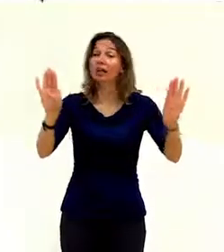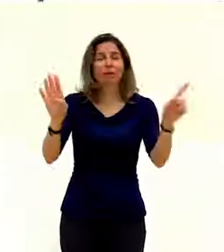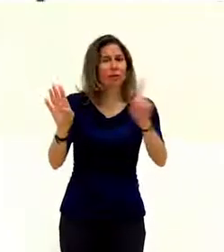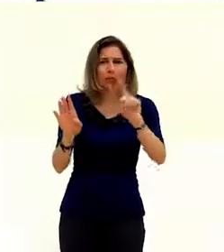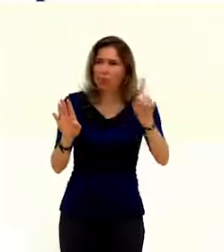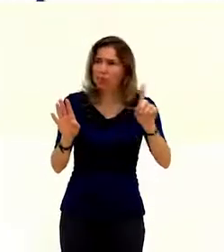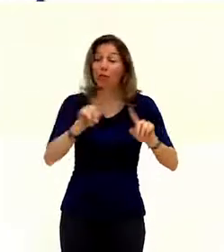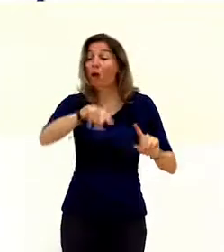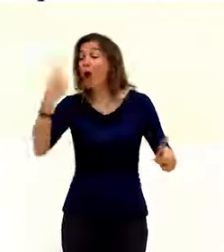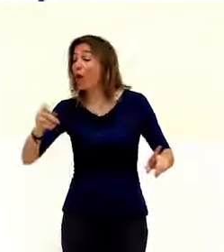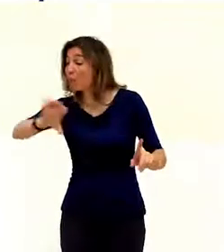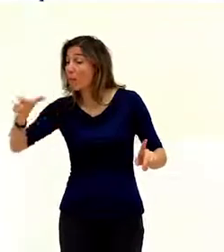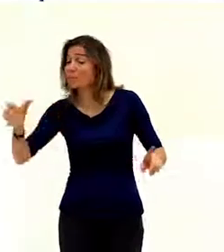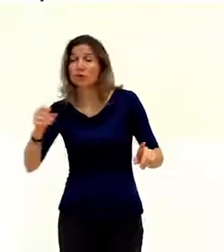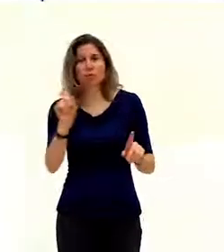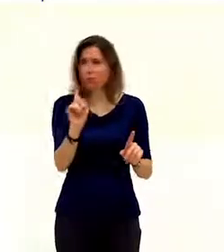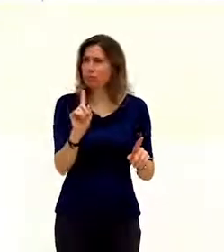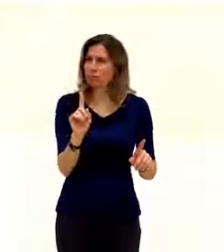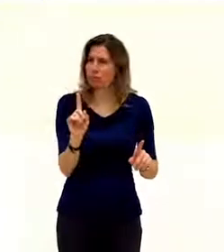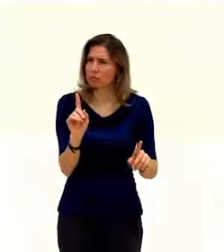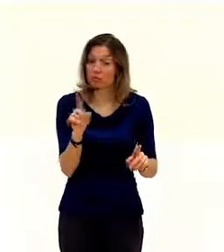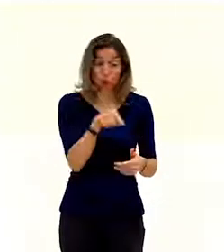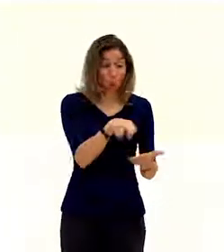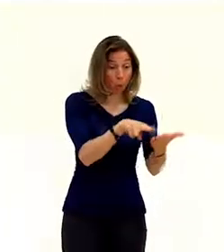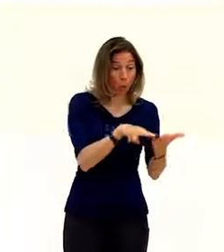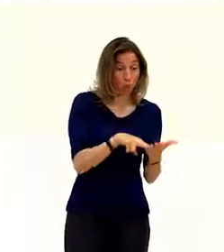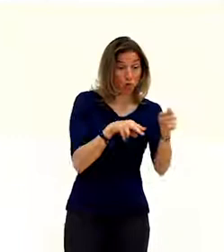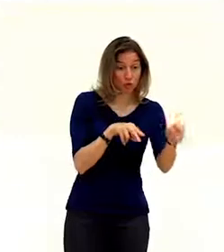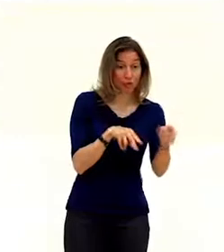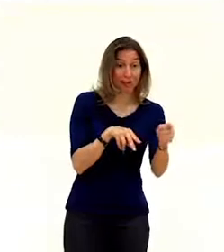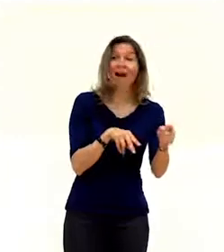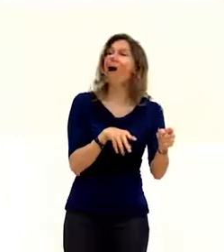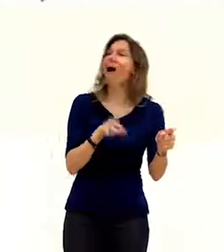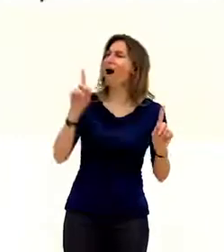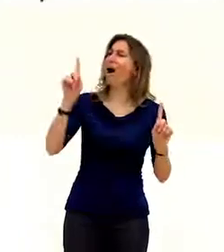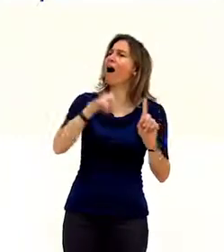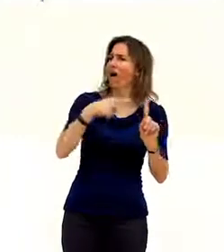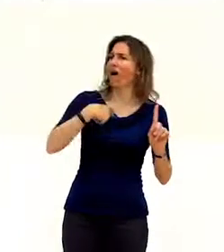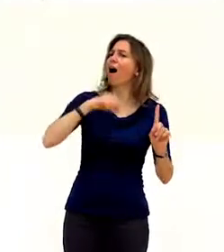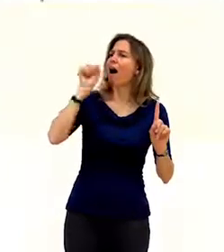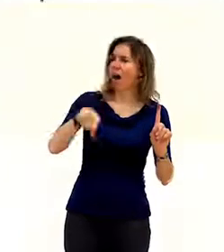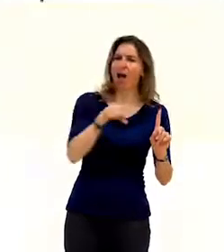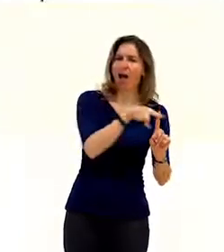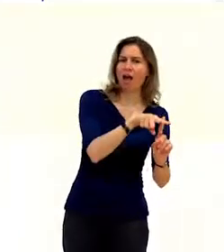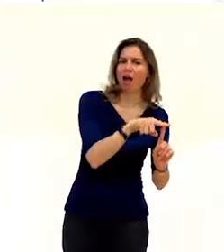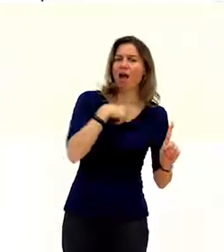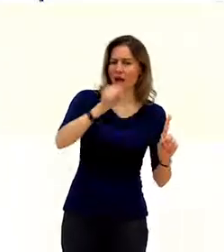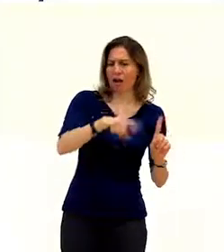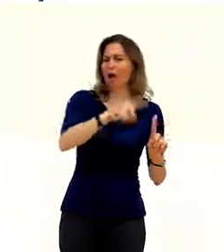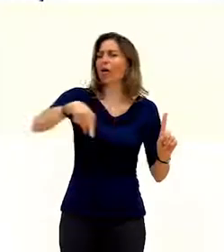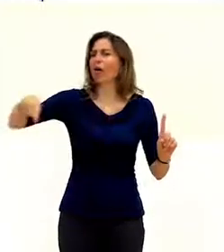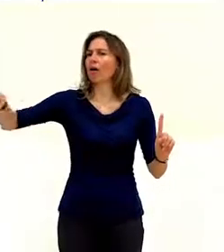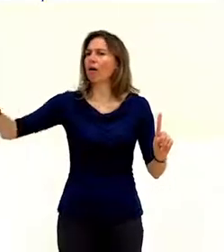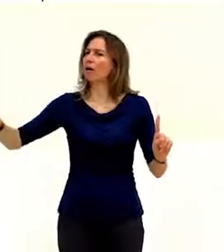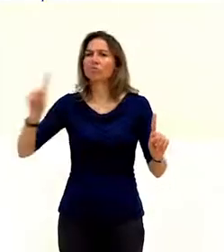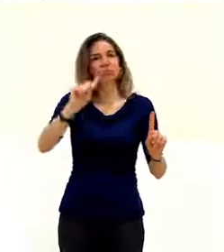in other member states. So in other words, that contract cannot subsidize the expansion of a unit that